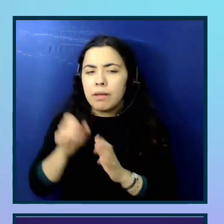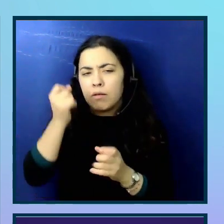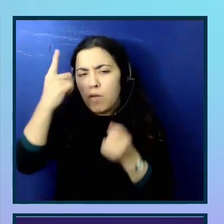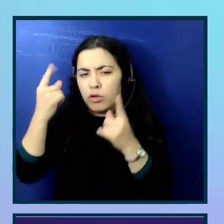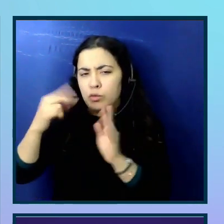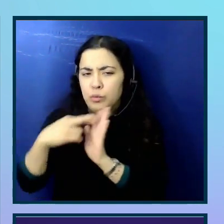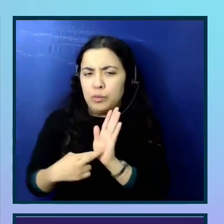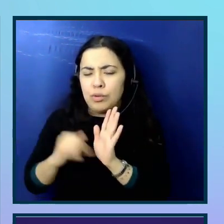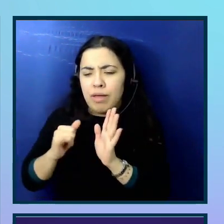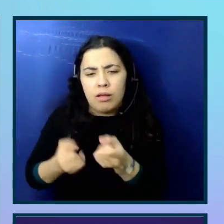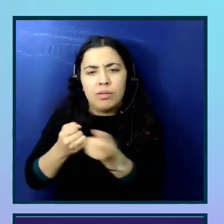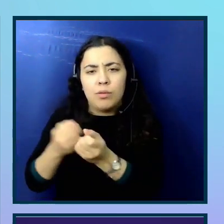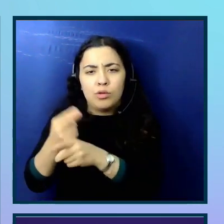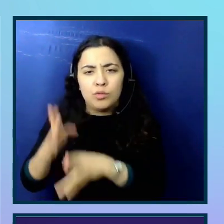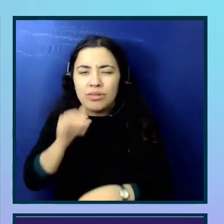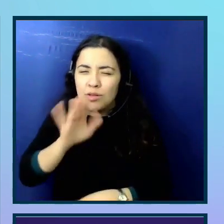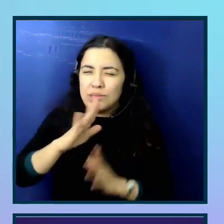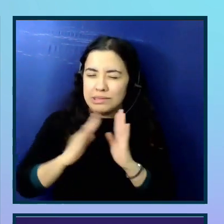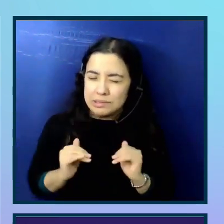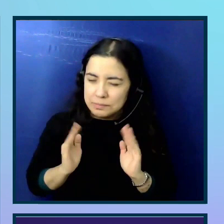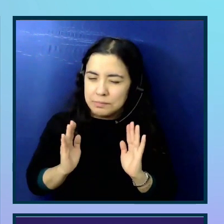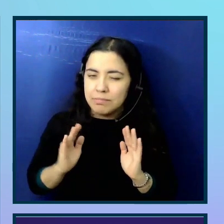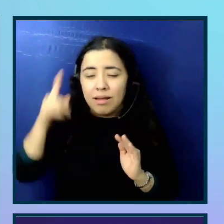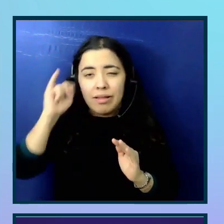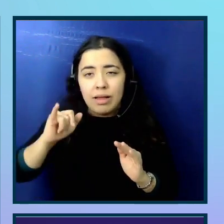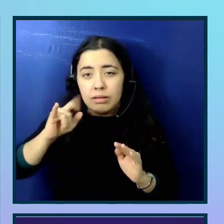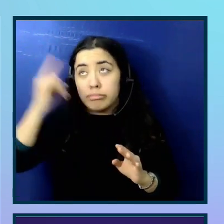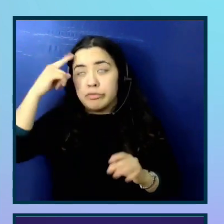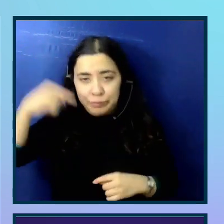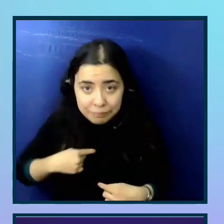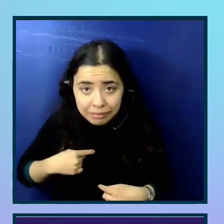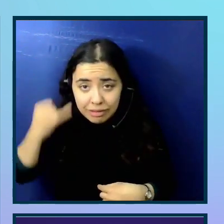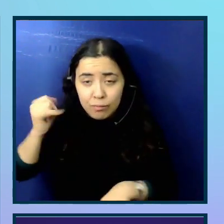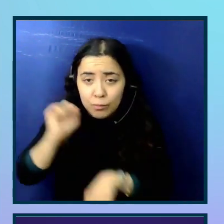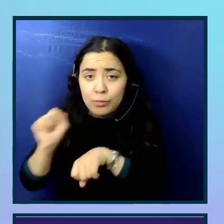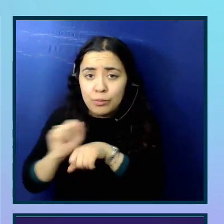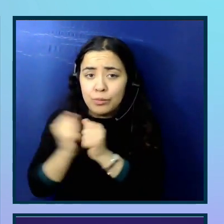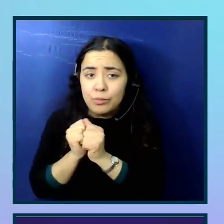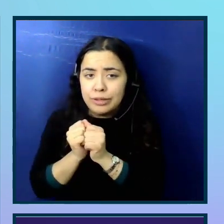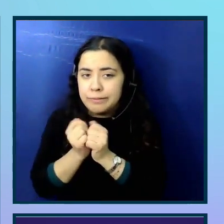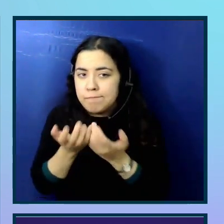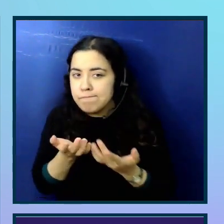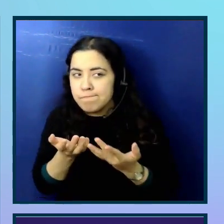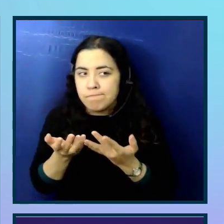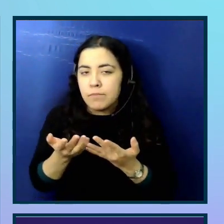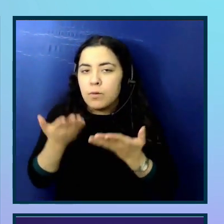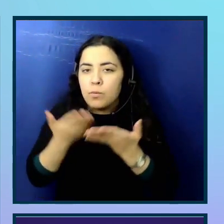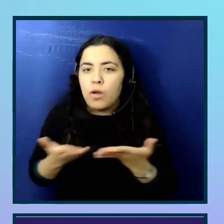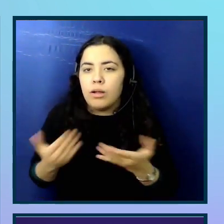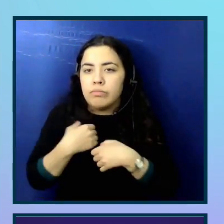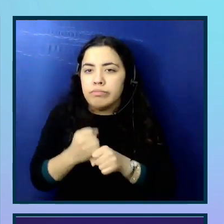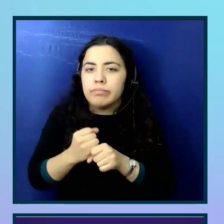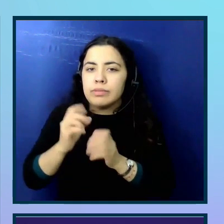that favor the user, not your system. I think that's the biggest pain point for me is when working with, product creation and working